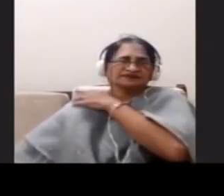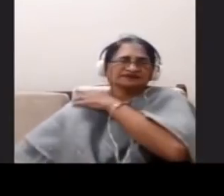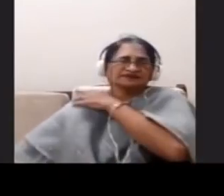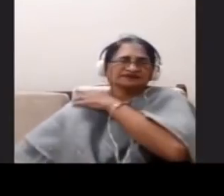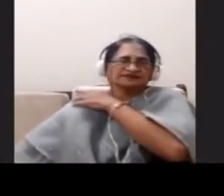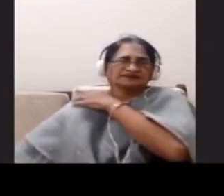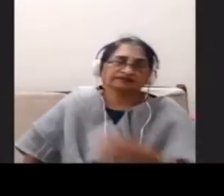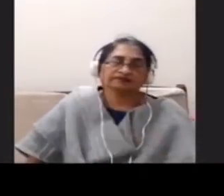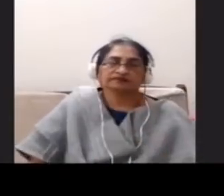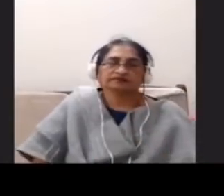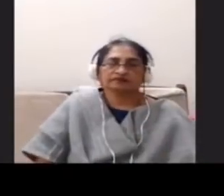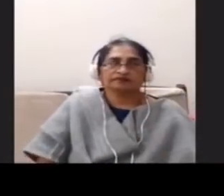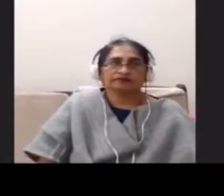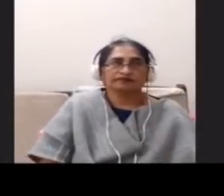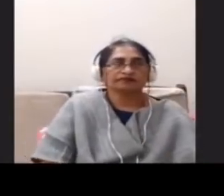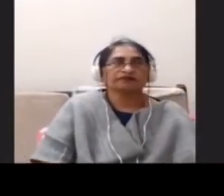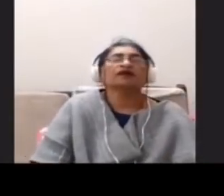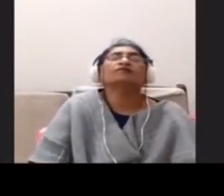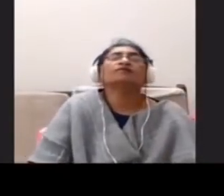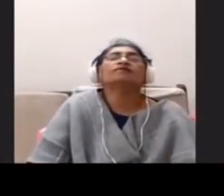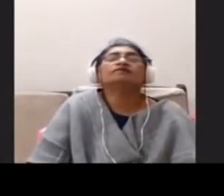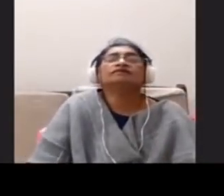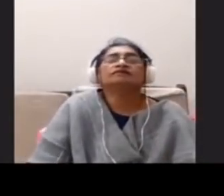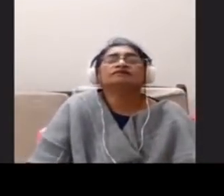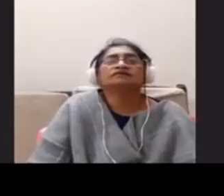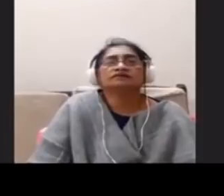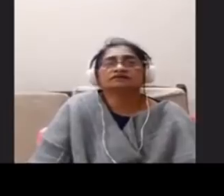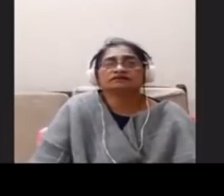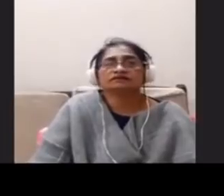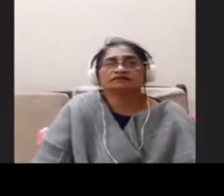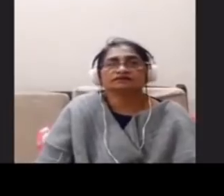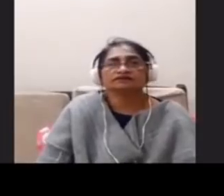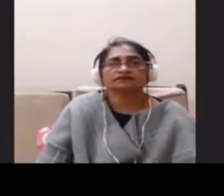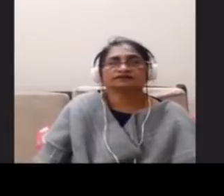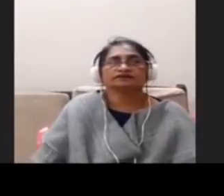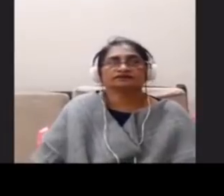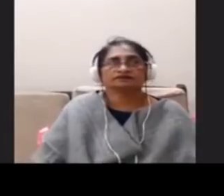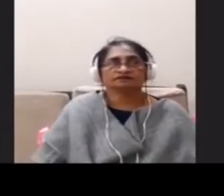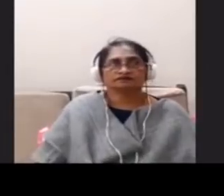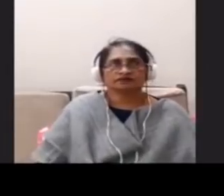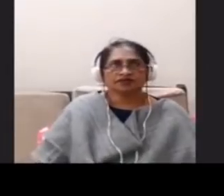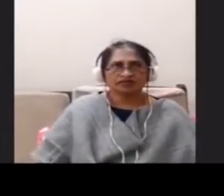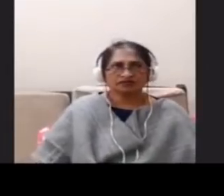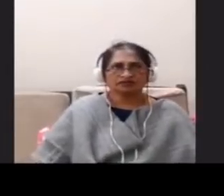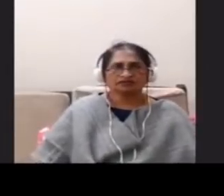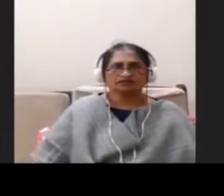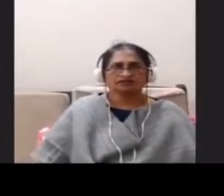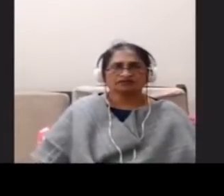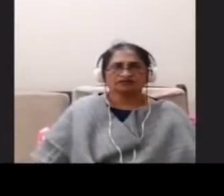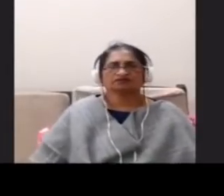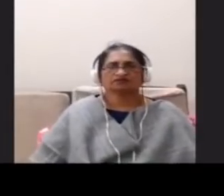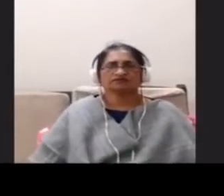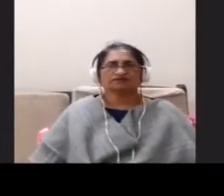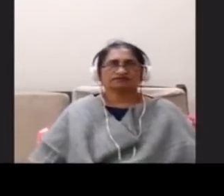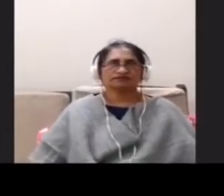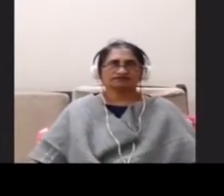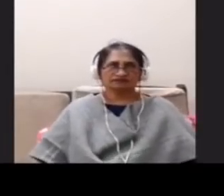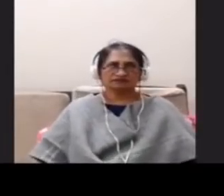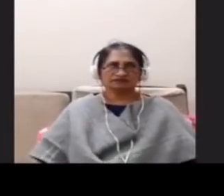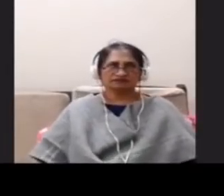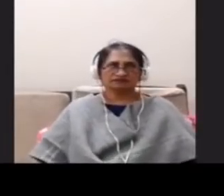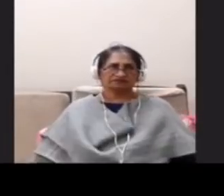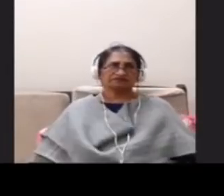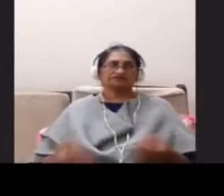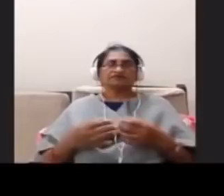Minister for Disabilities, Ma'am Sarah Kaneke of Ugandan government, due to prior commitment to attend the